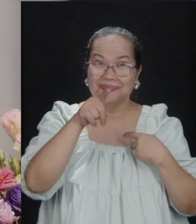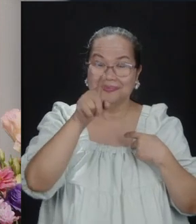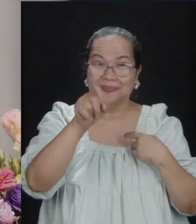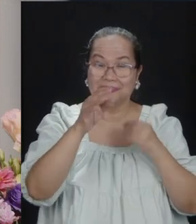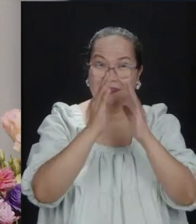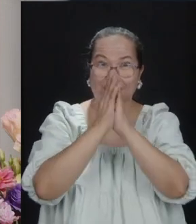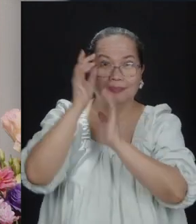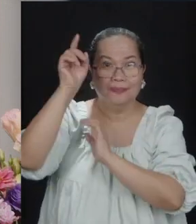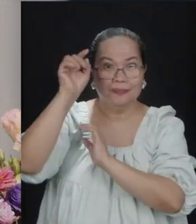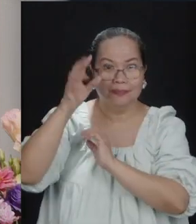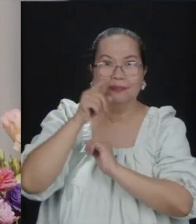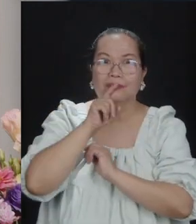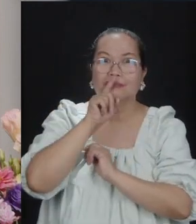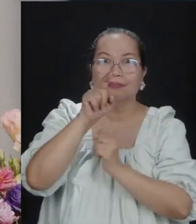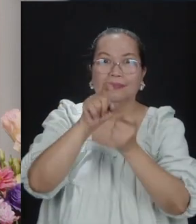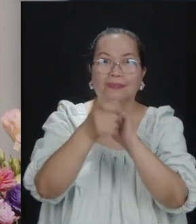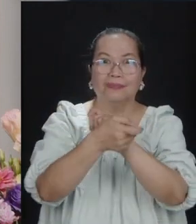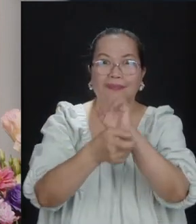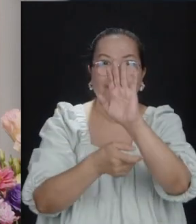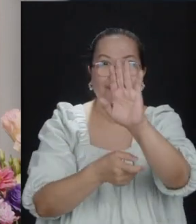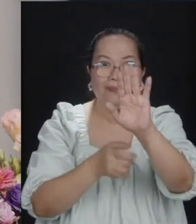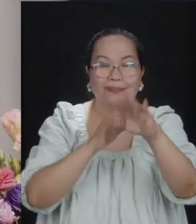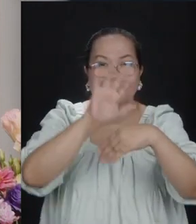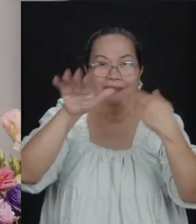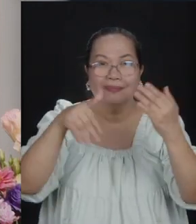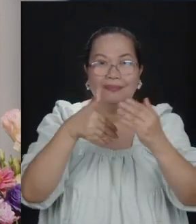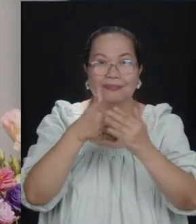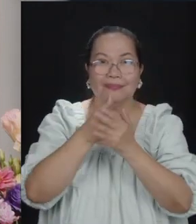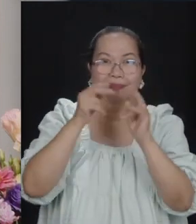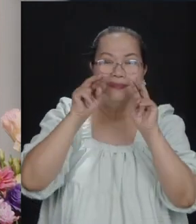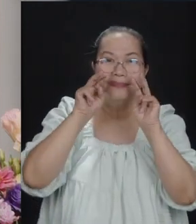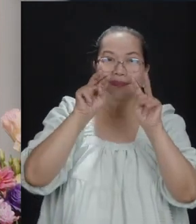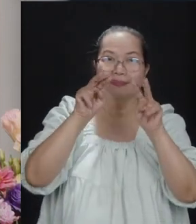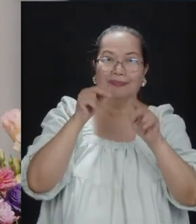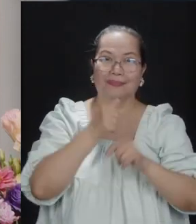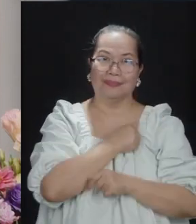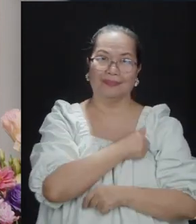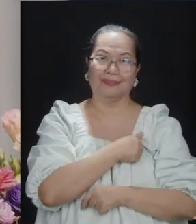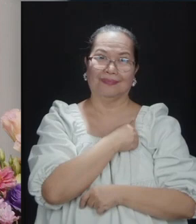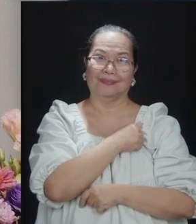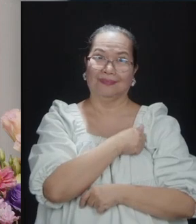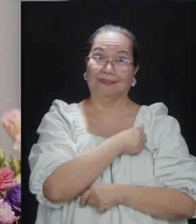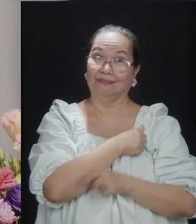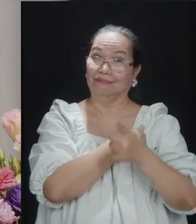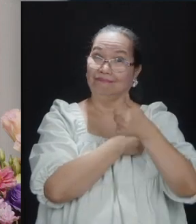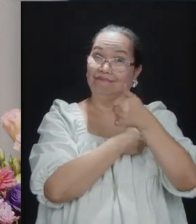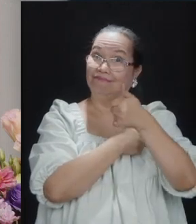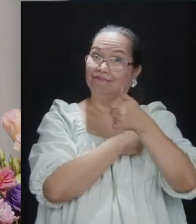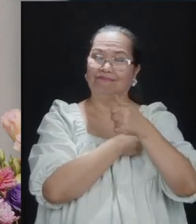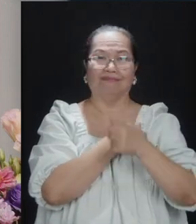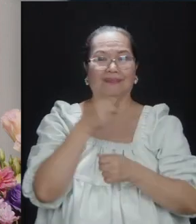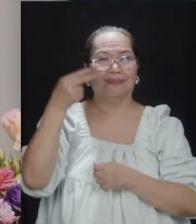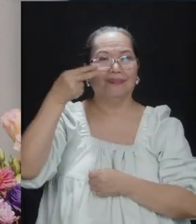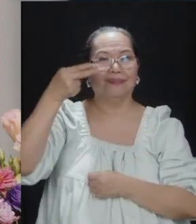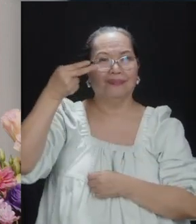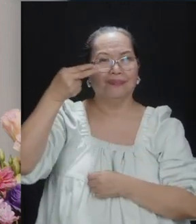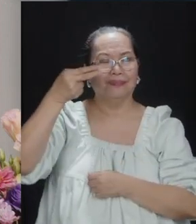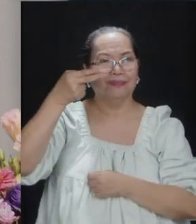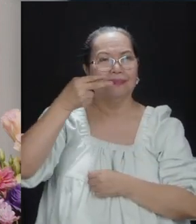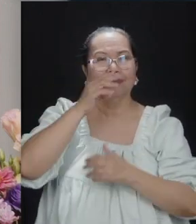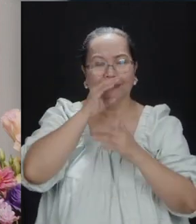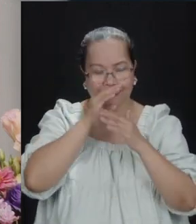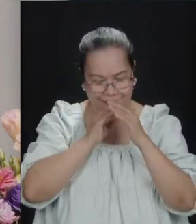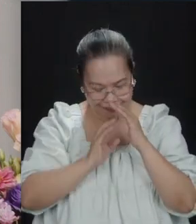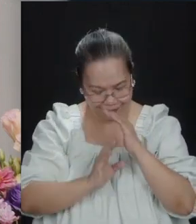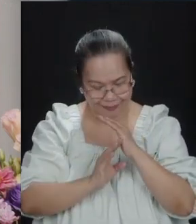to God already changed your whole perspective and attitude. Now, Hannah's posture of humble